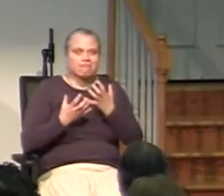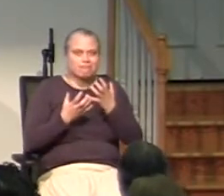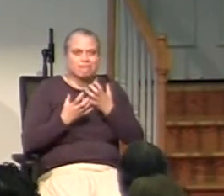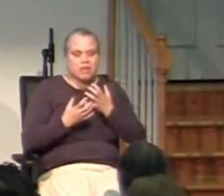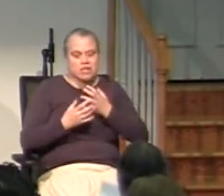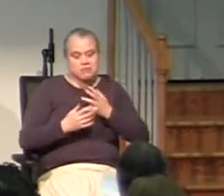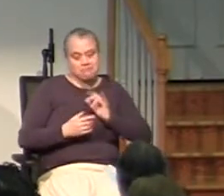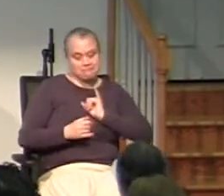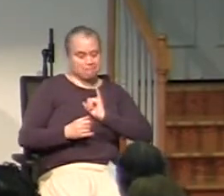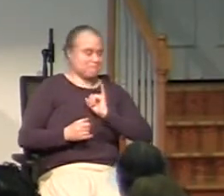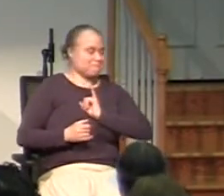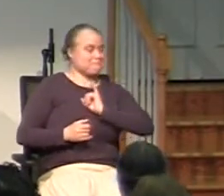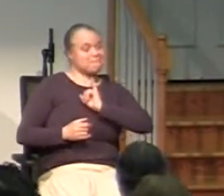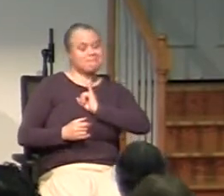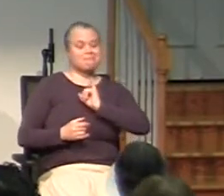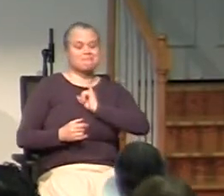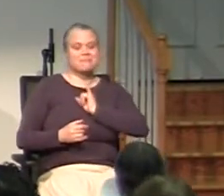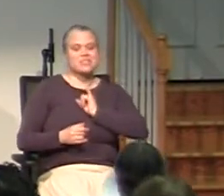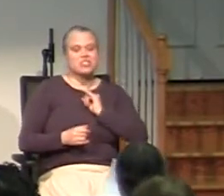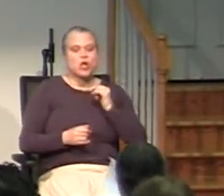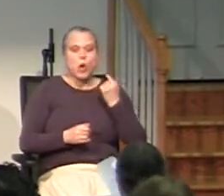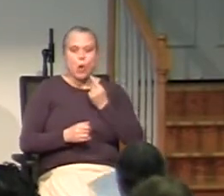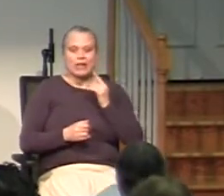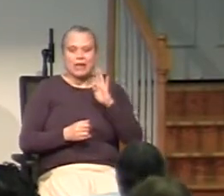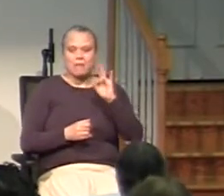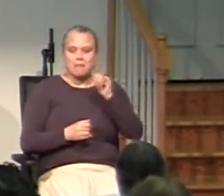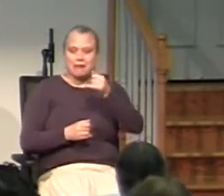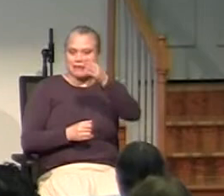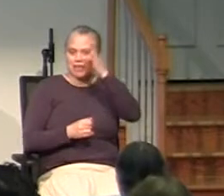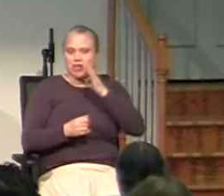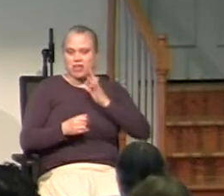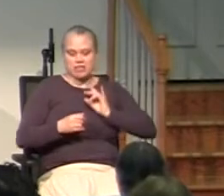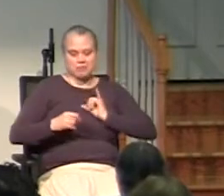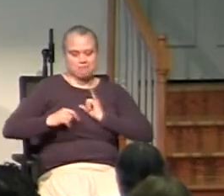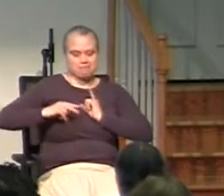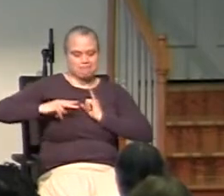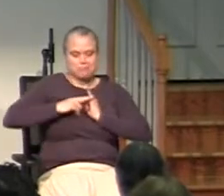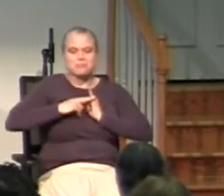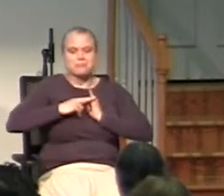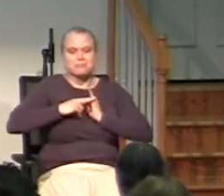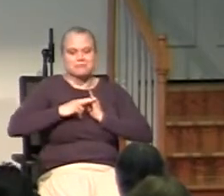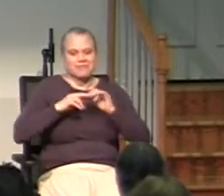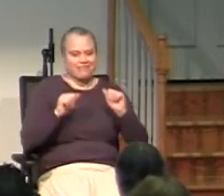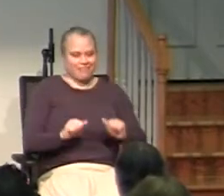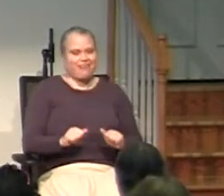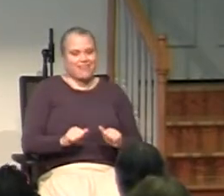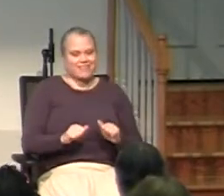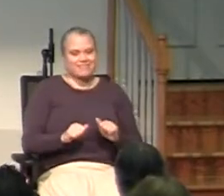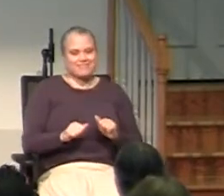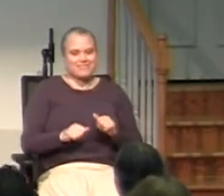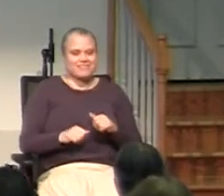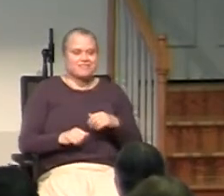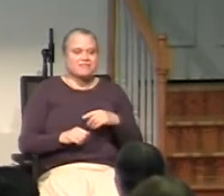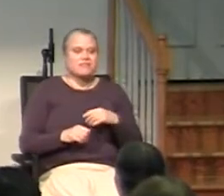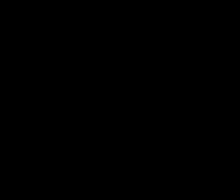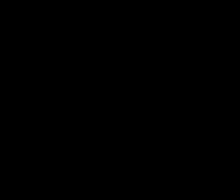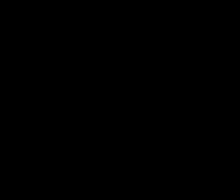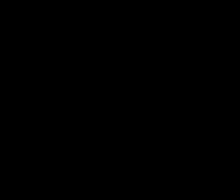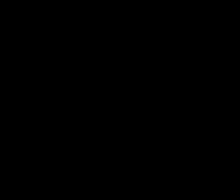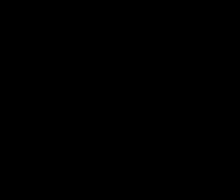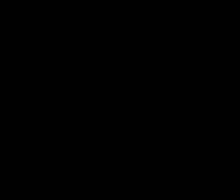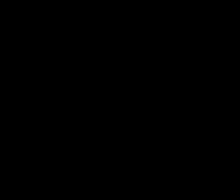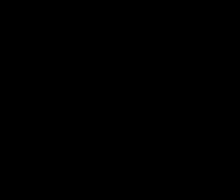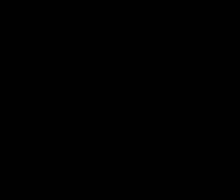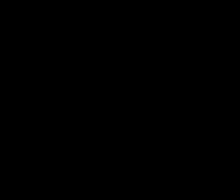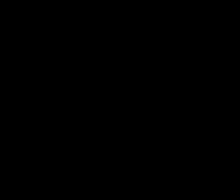by the grace of Christ that we can be delivered from these things. But we need to remember this. There is a